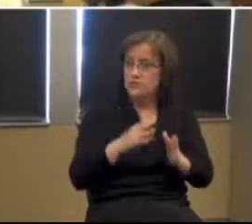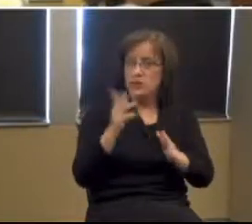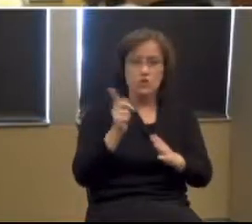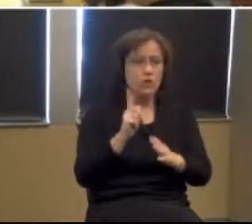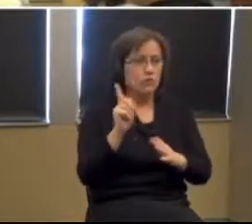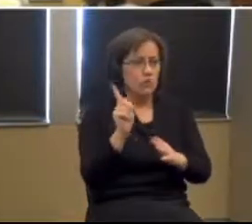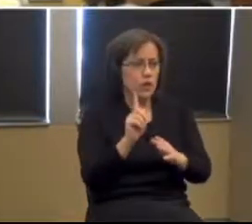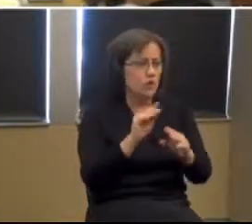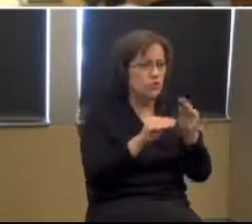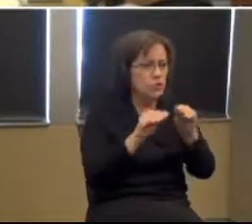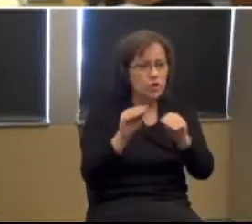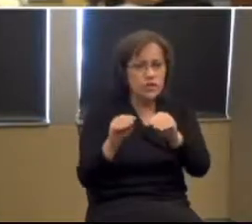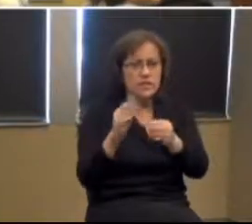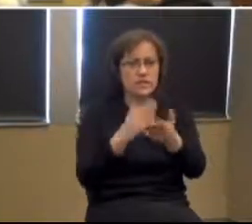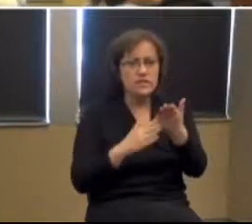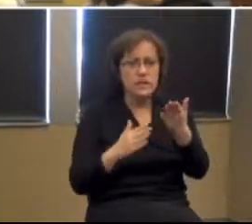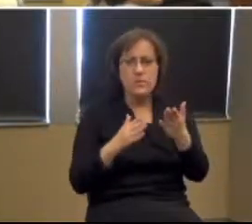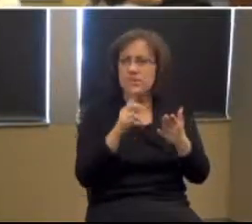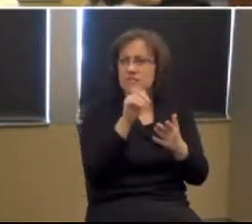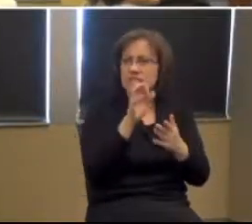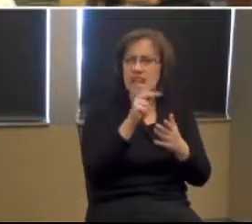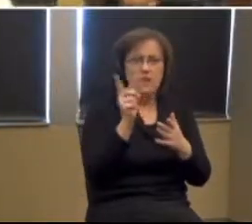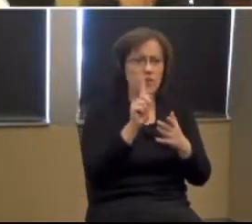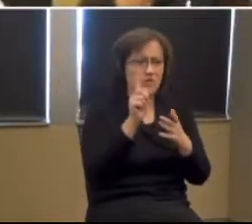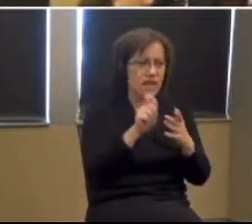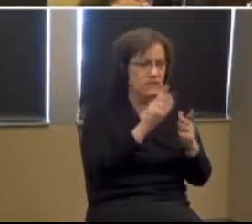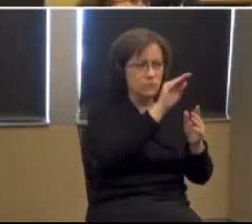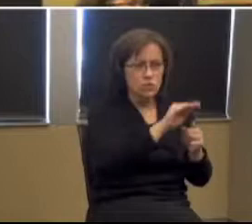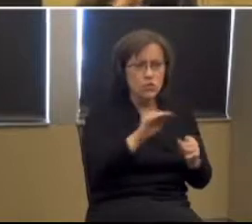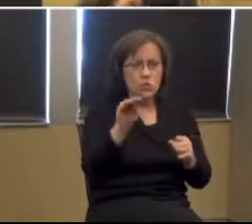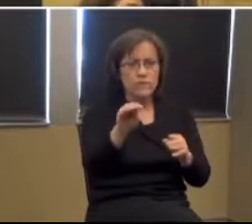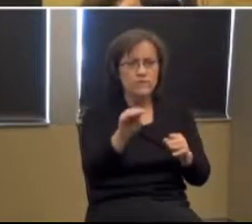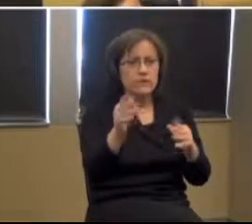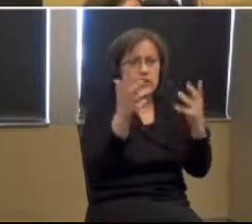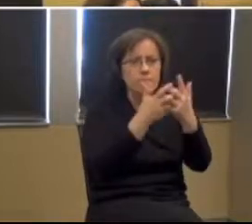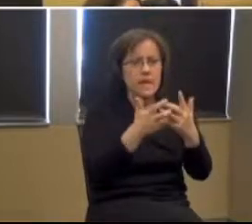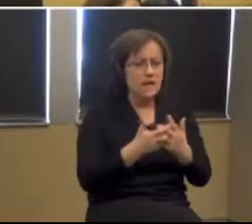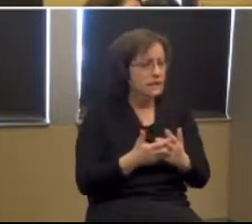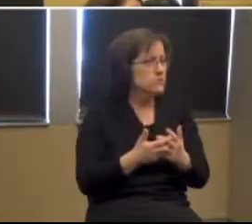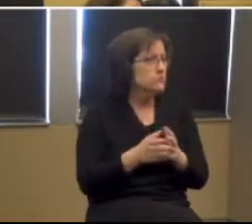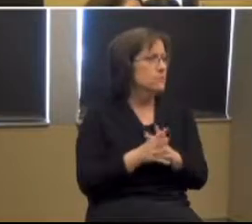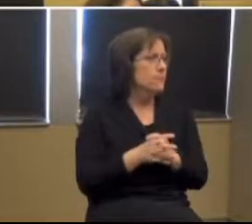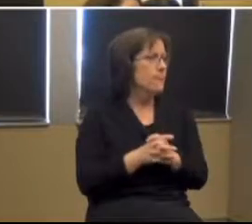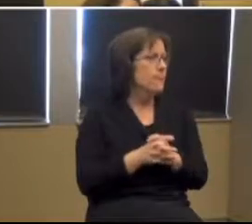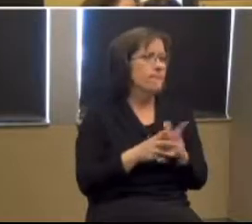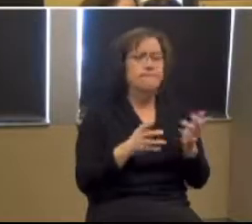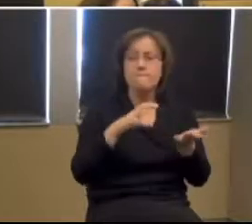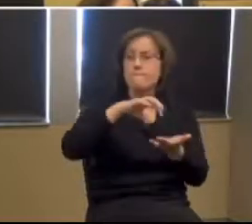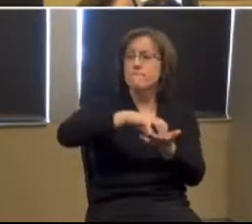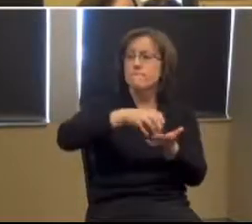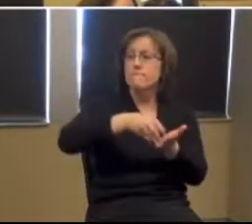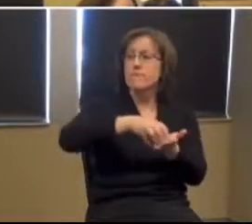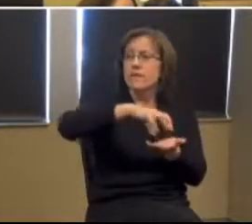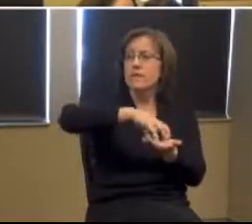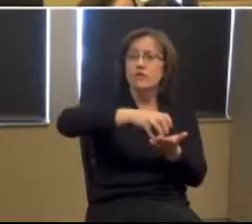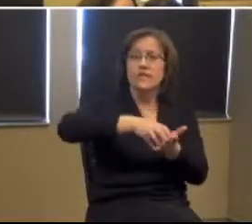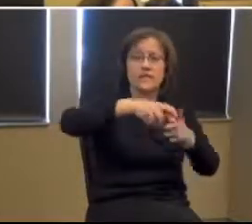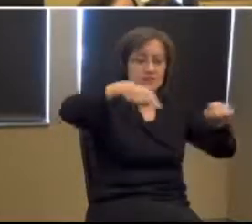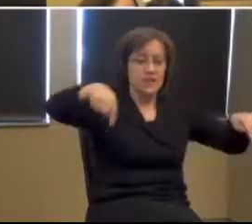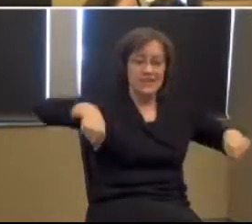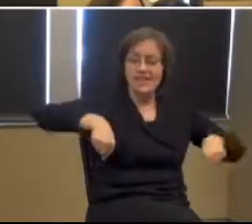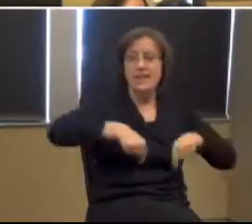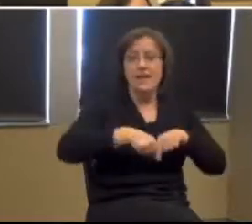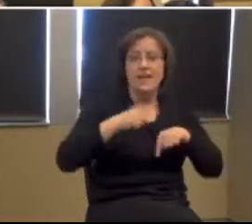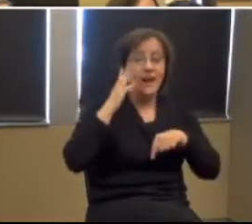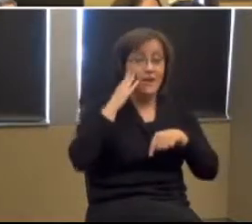they do have to move. Cookie sheets. I know there's not an itinerant in here who doesn't use cookie sheets.